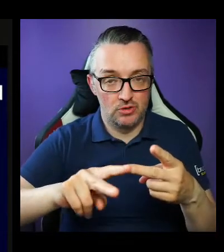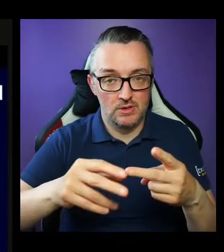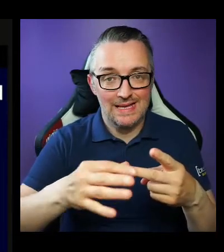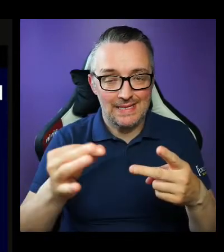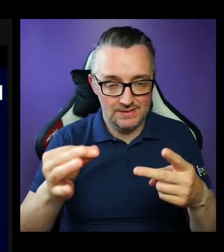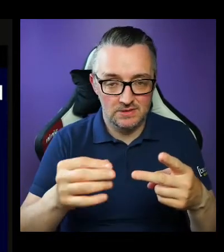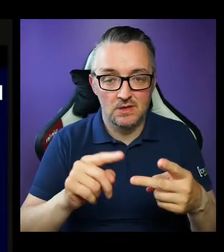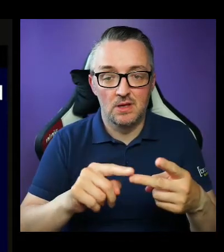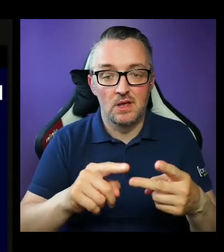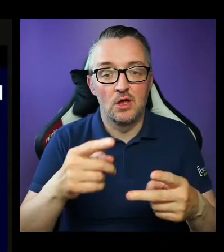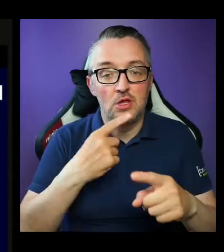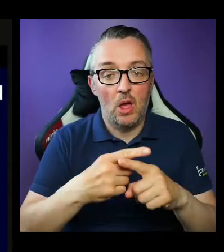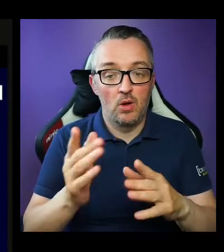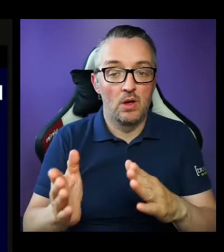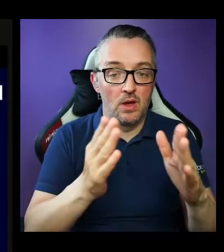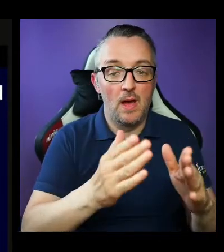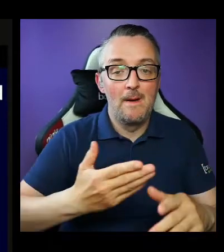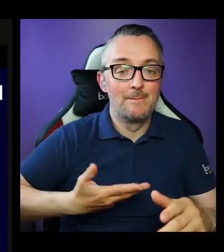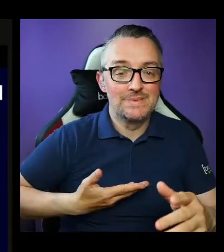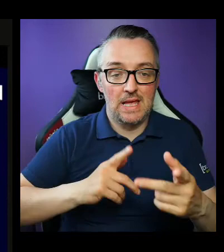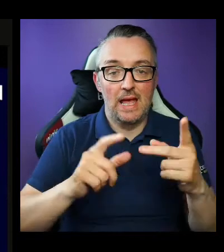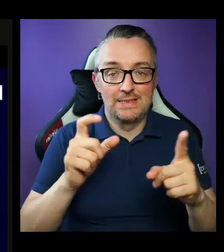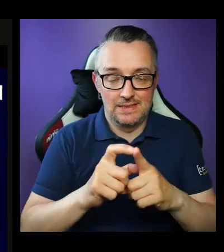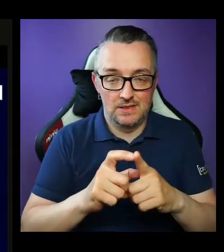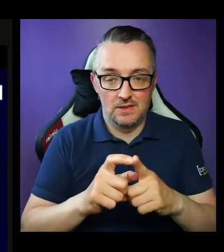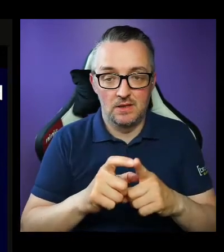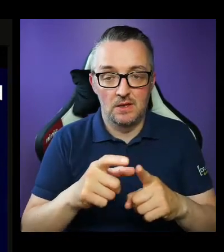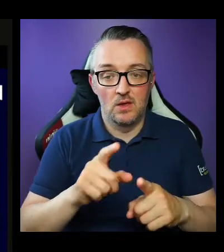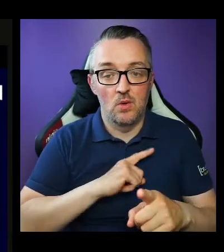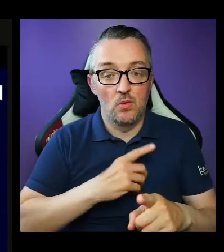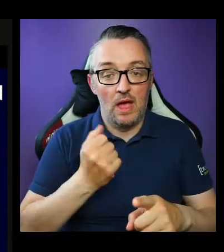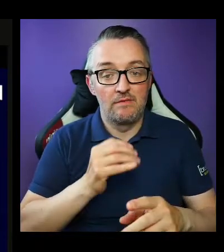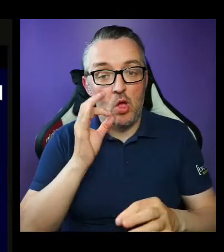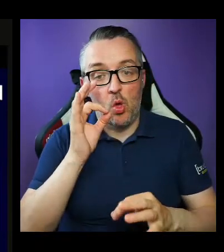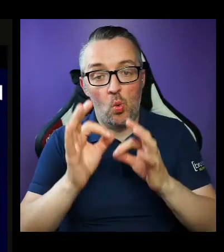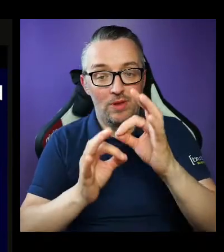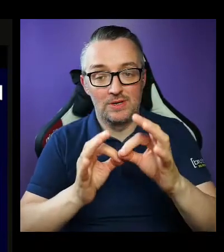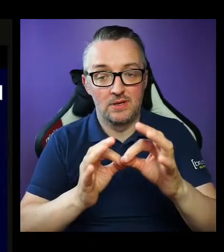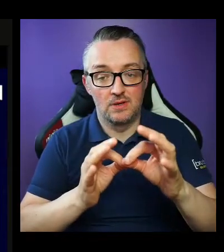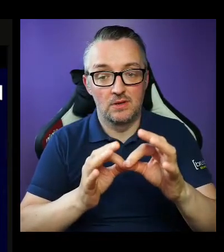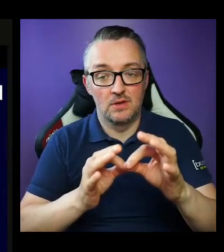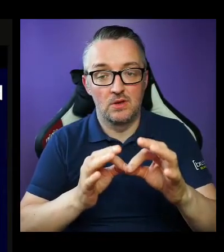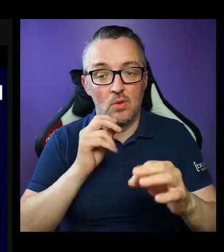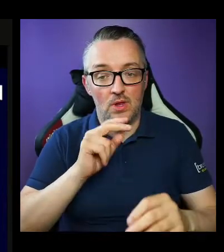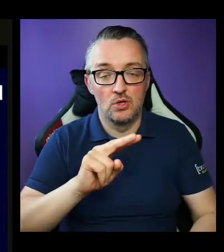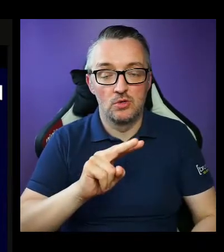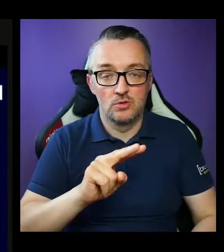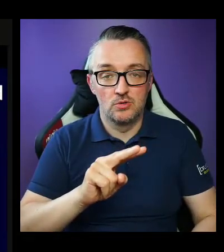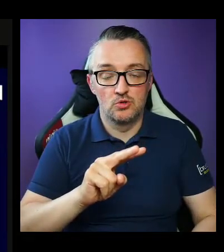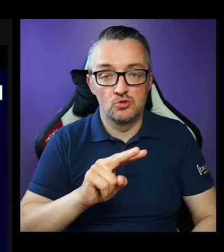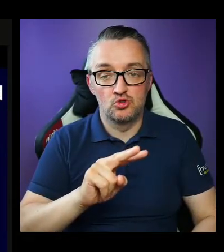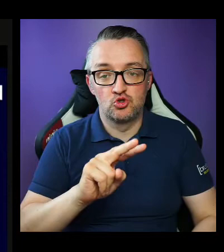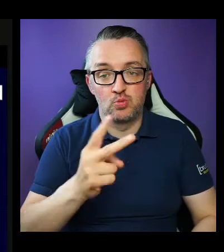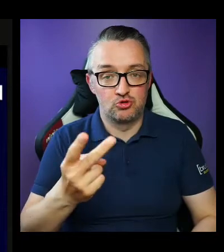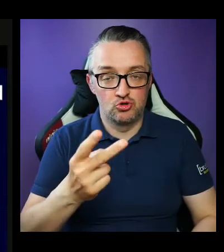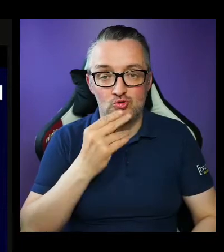business ID, and to answer the query that we have, we'll switch to use the secondary